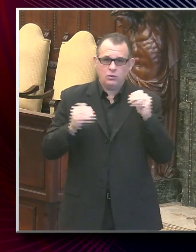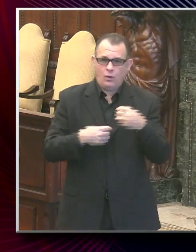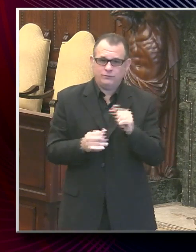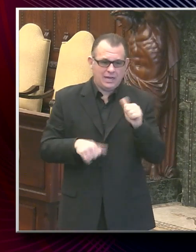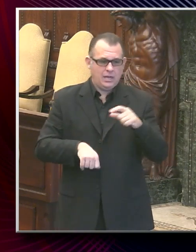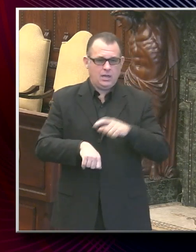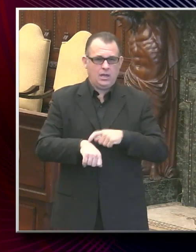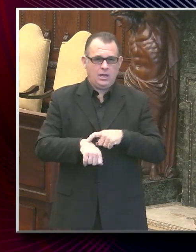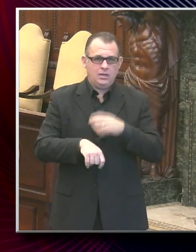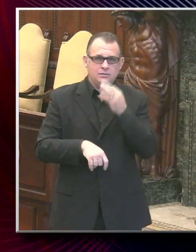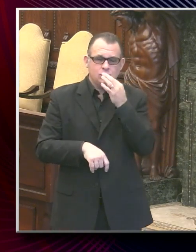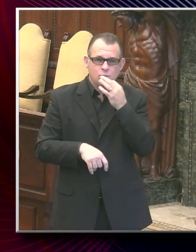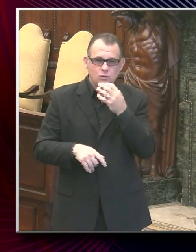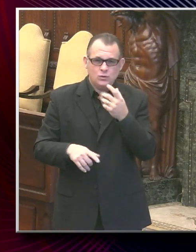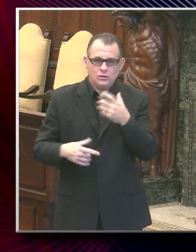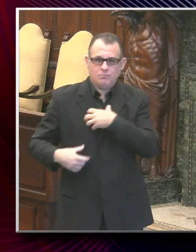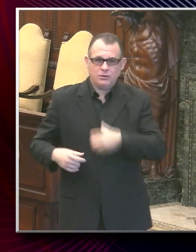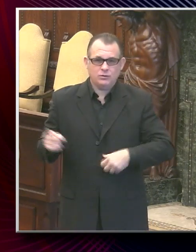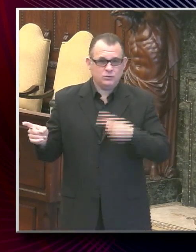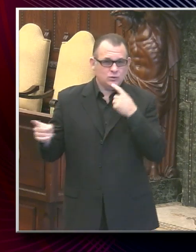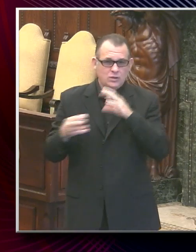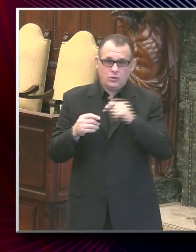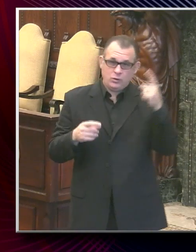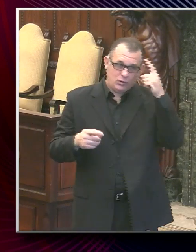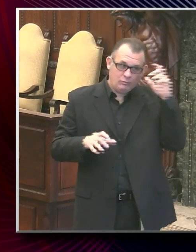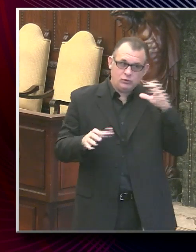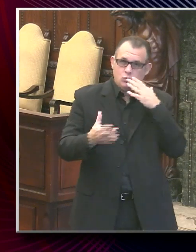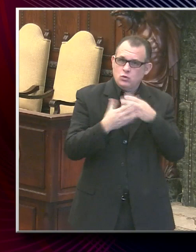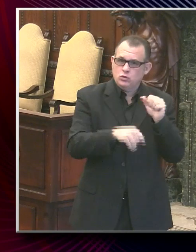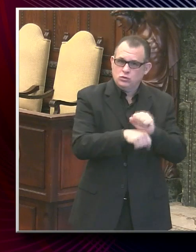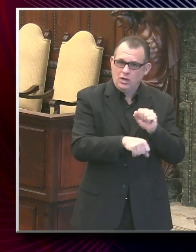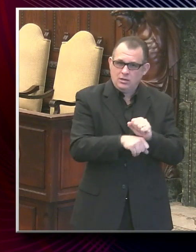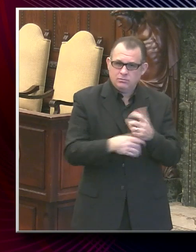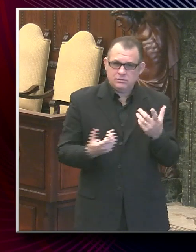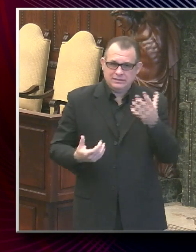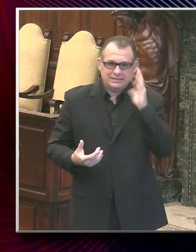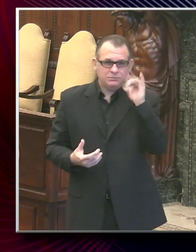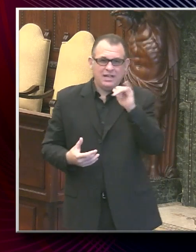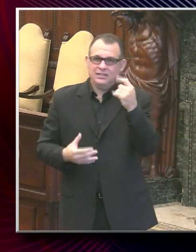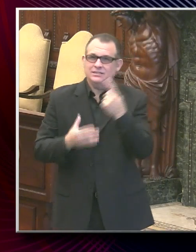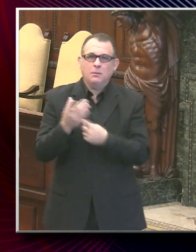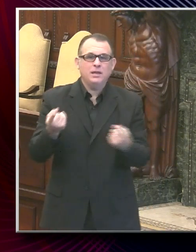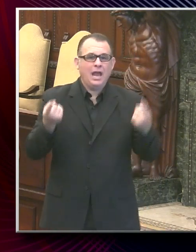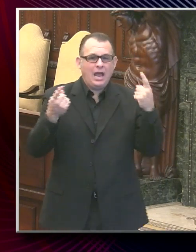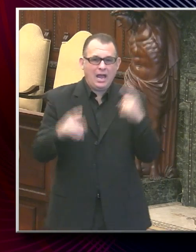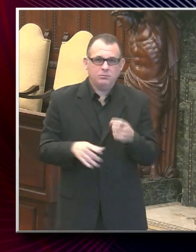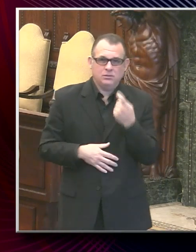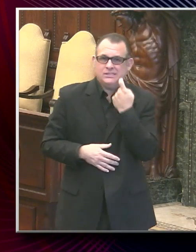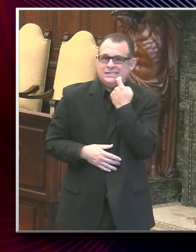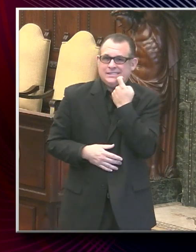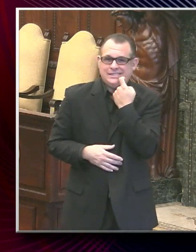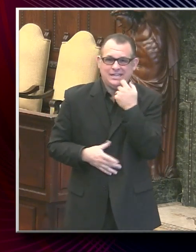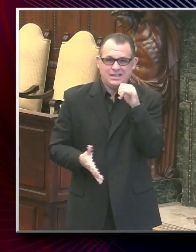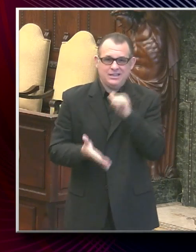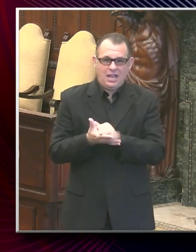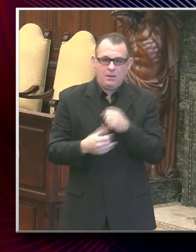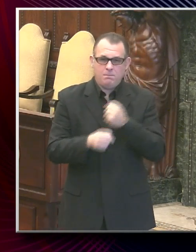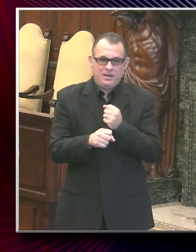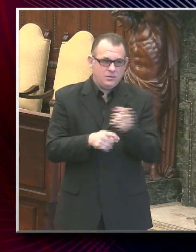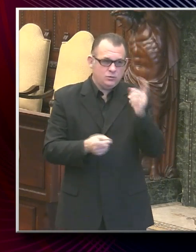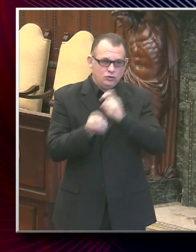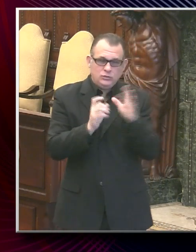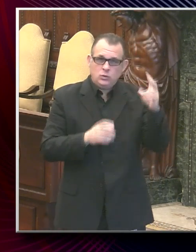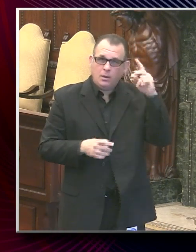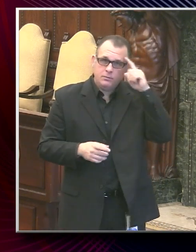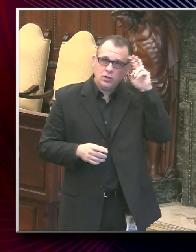you thought he was doing a good job. It seems like something must have happened more recently that had a change, that made you have a change